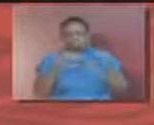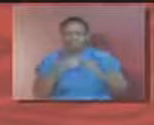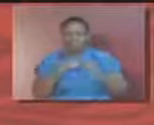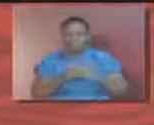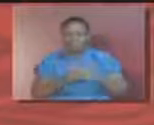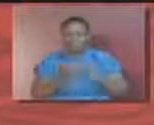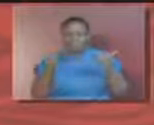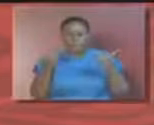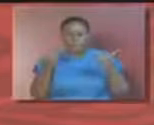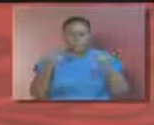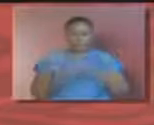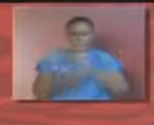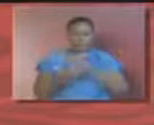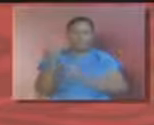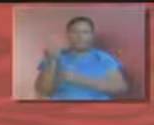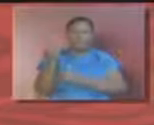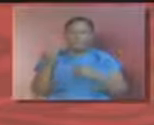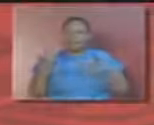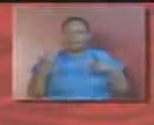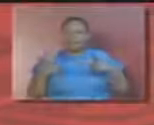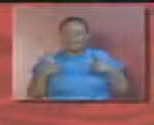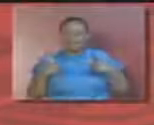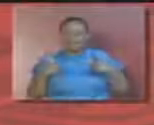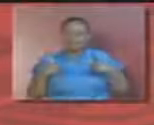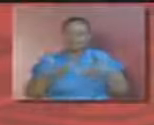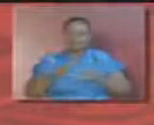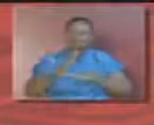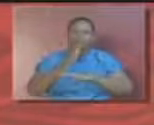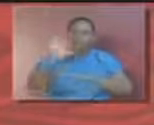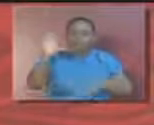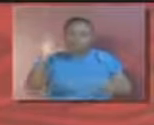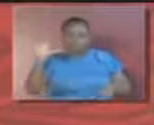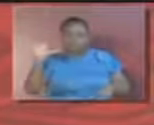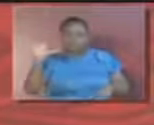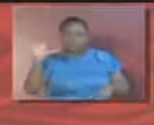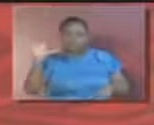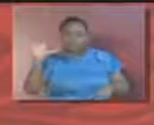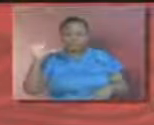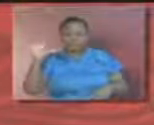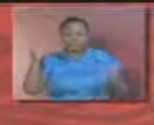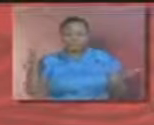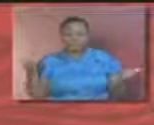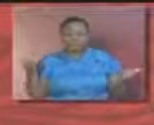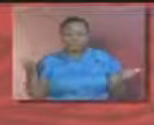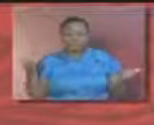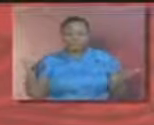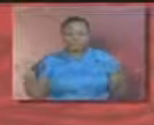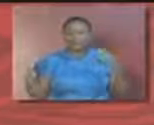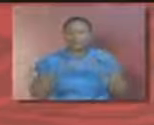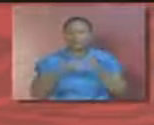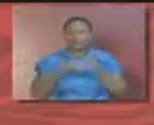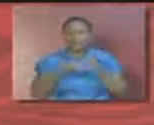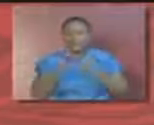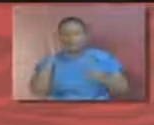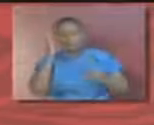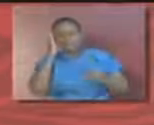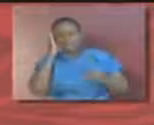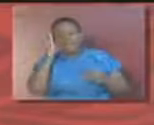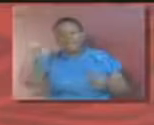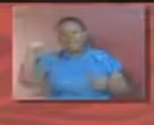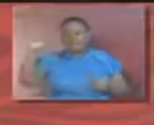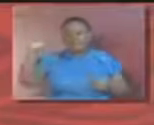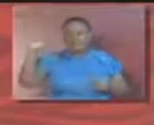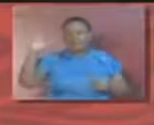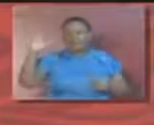increased operationalization exercise involving AREMA, additional beds at Covet. And another factor has been the